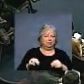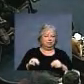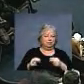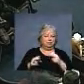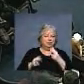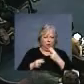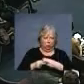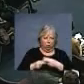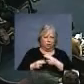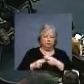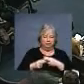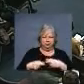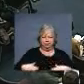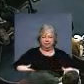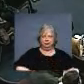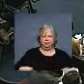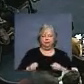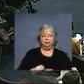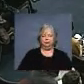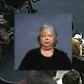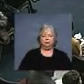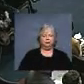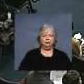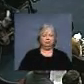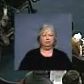Let's go ahead and call the roll on this.